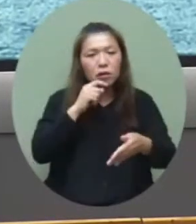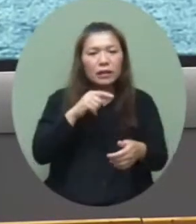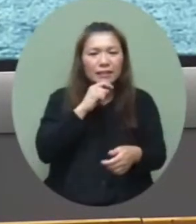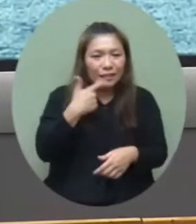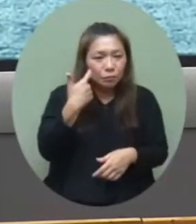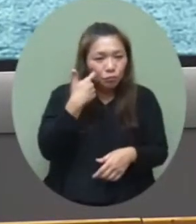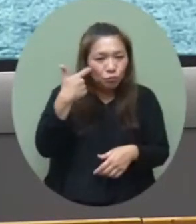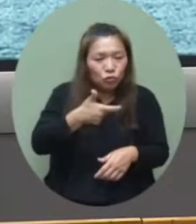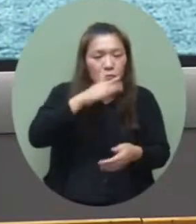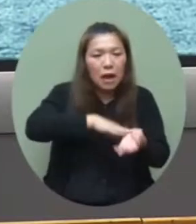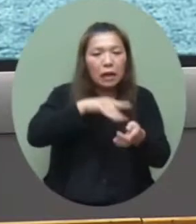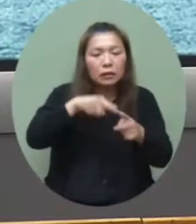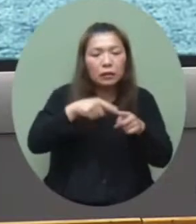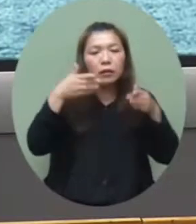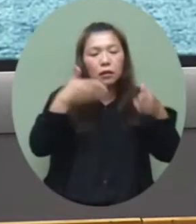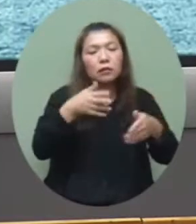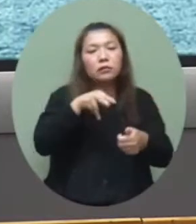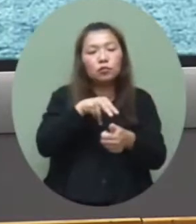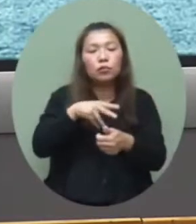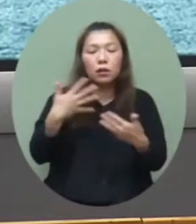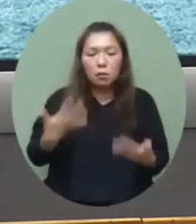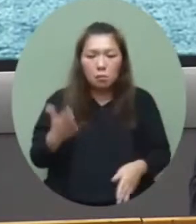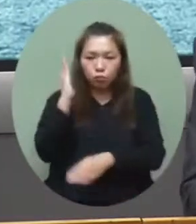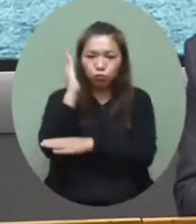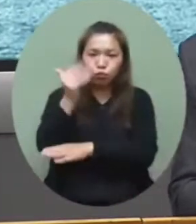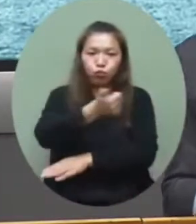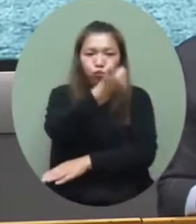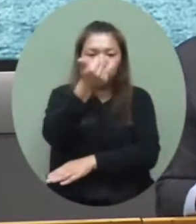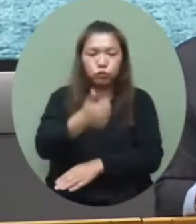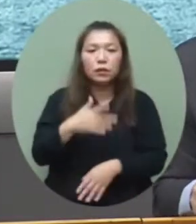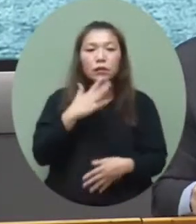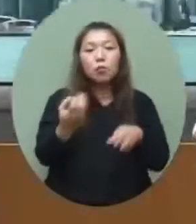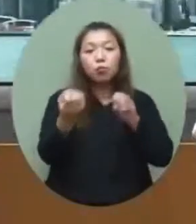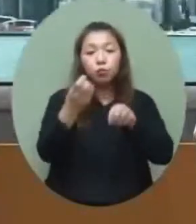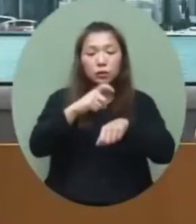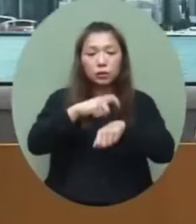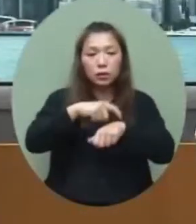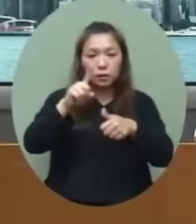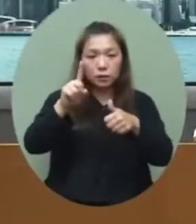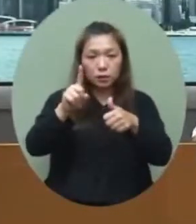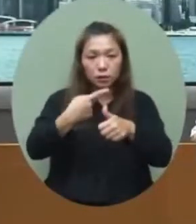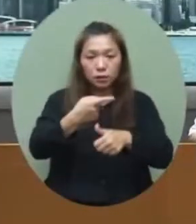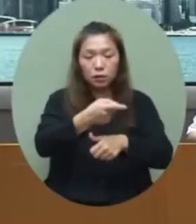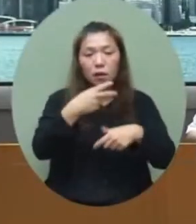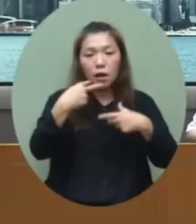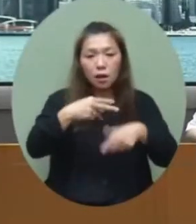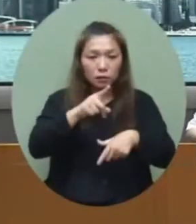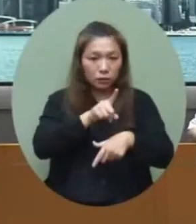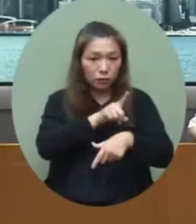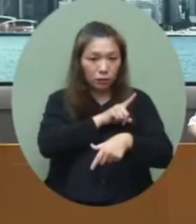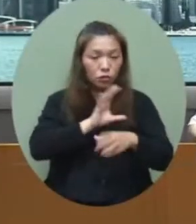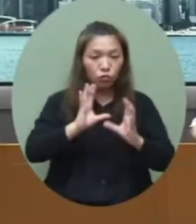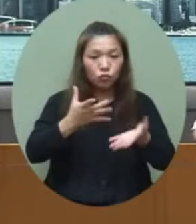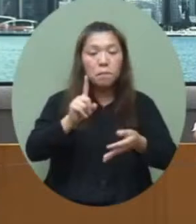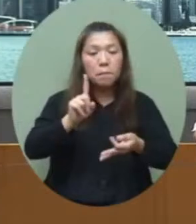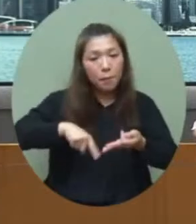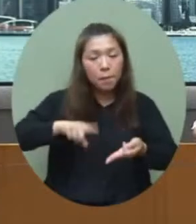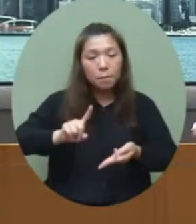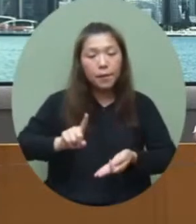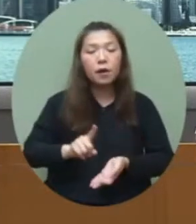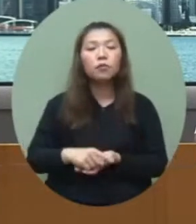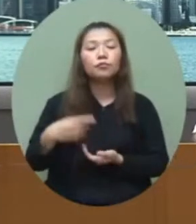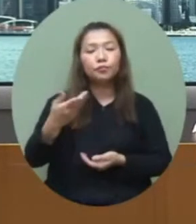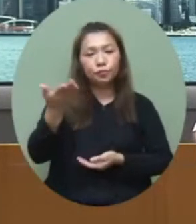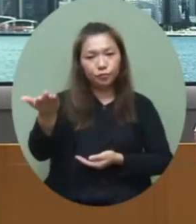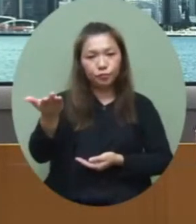wards so that we can focus our efforts in taking care of patients in a more serious condition. It's now question time, so please